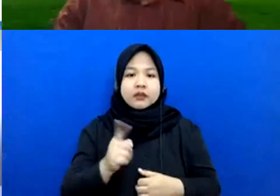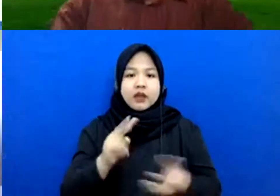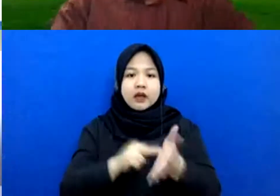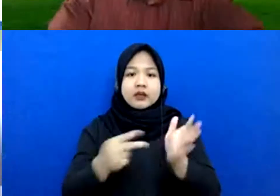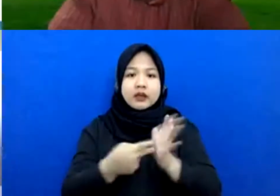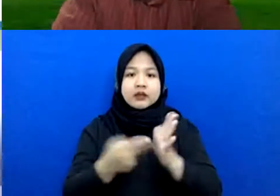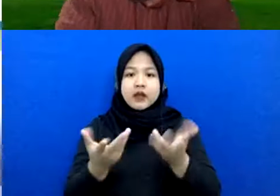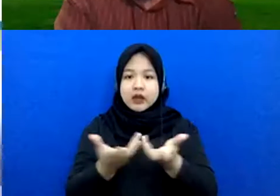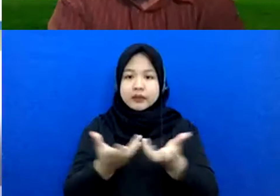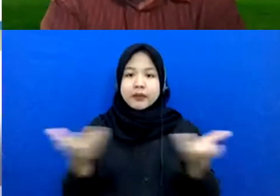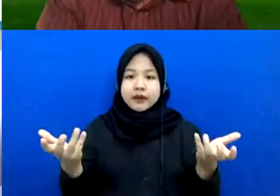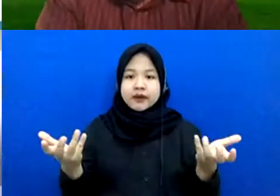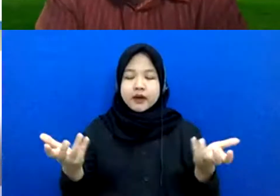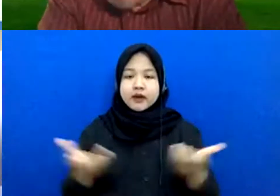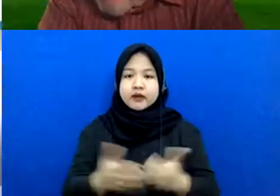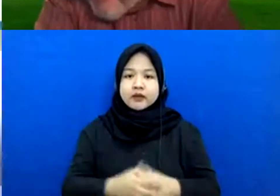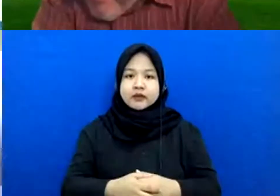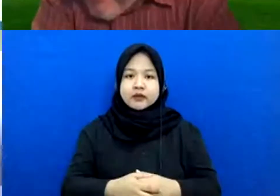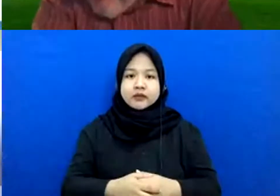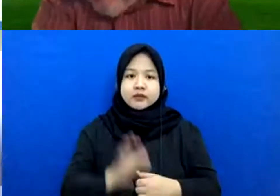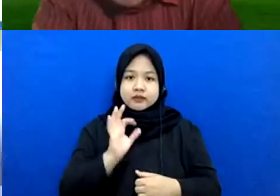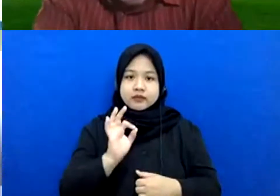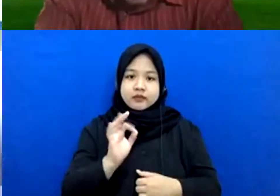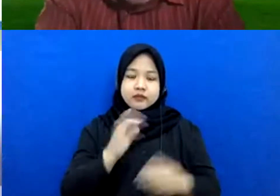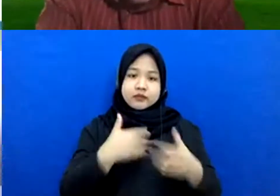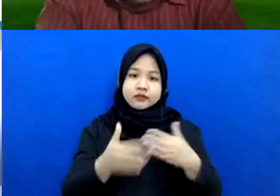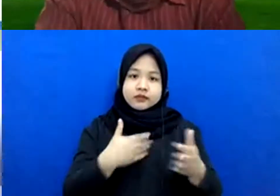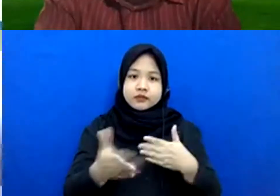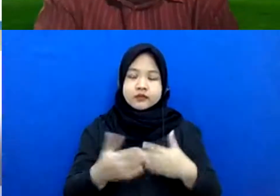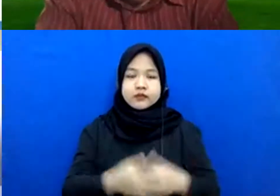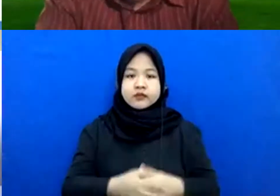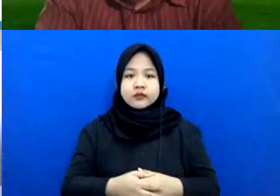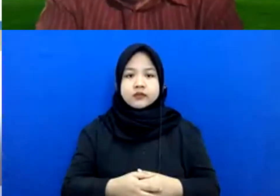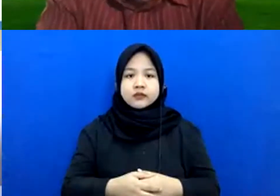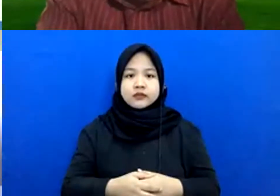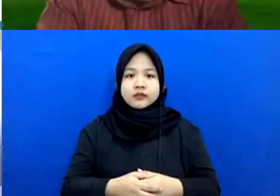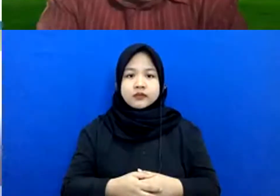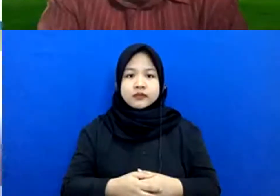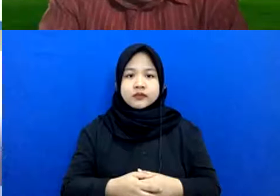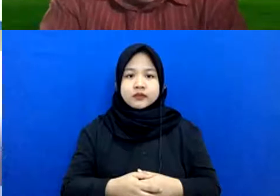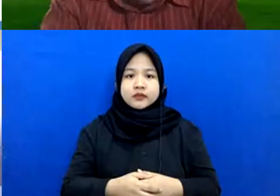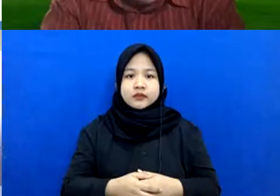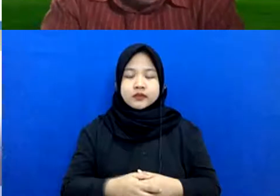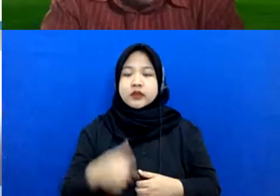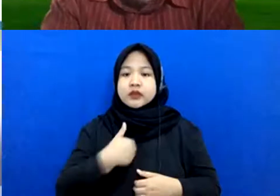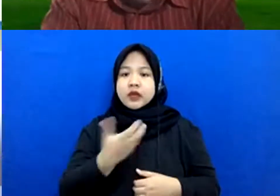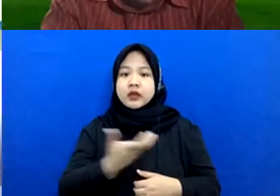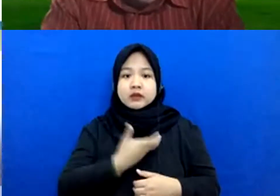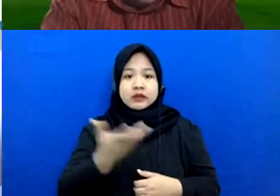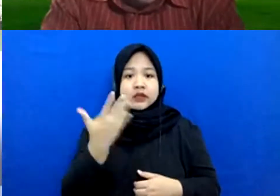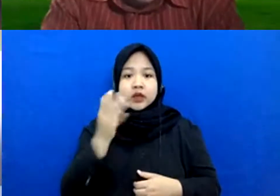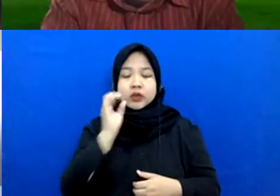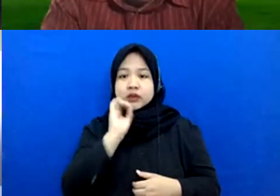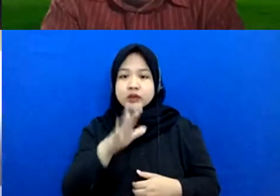David, please go ahead. No, that's fine. I like the notion that you've